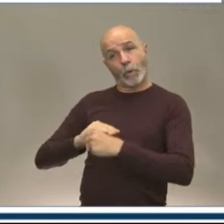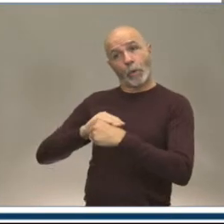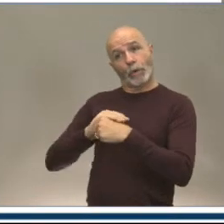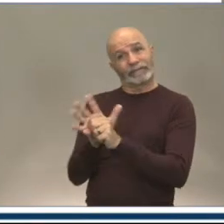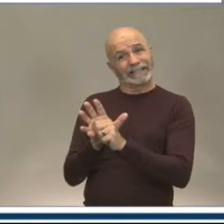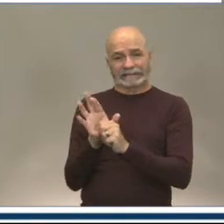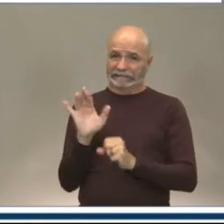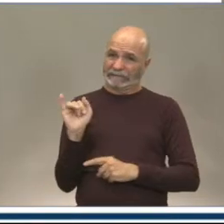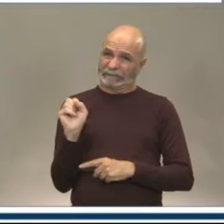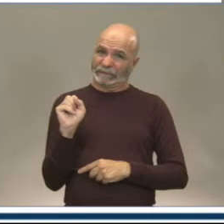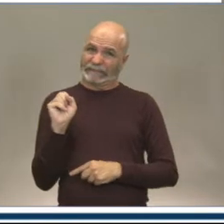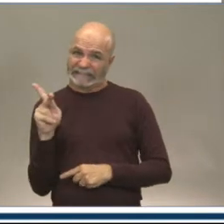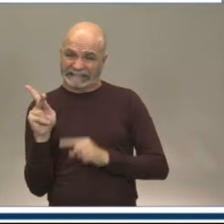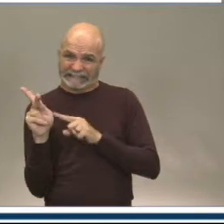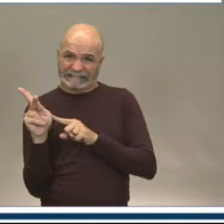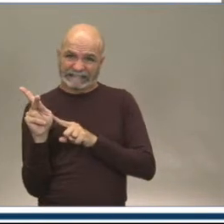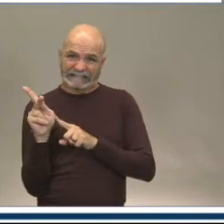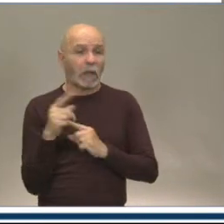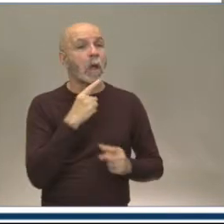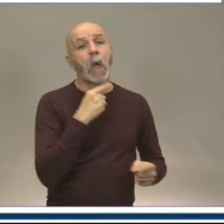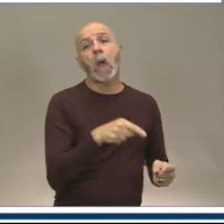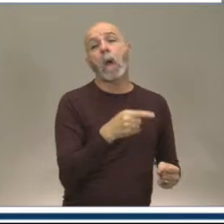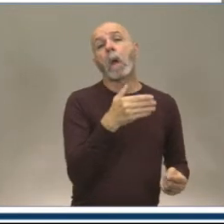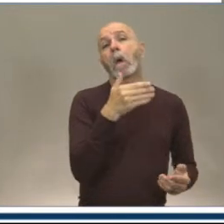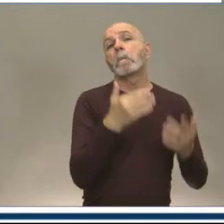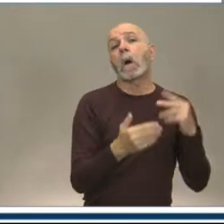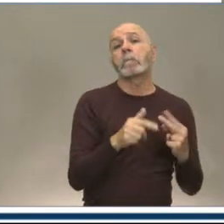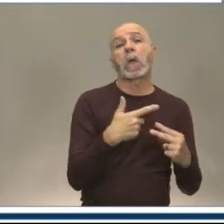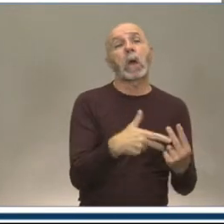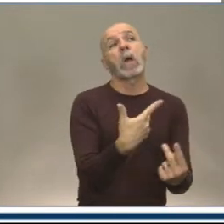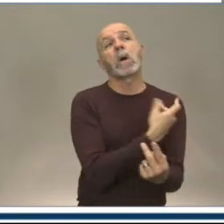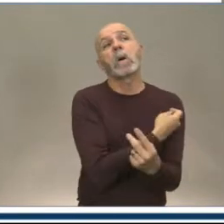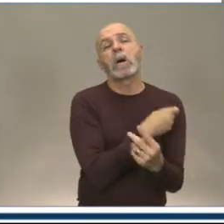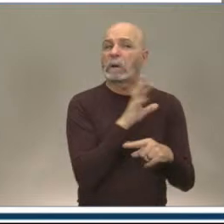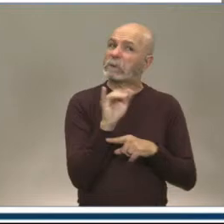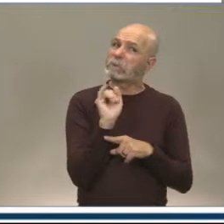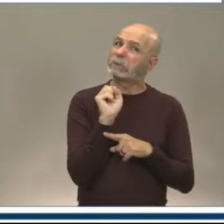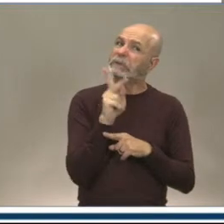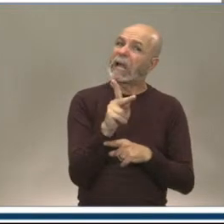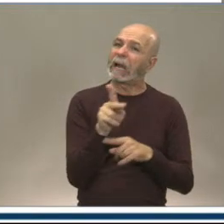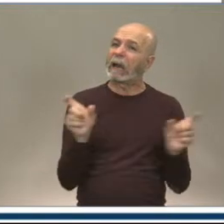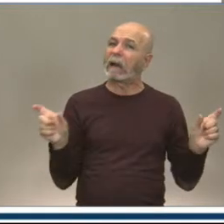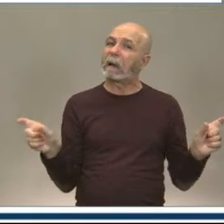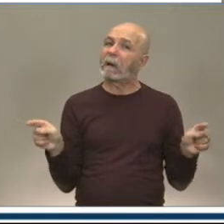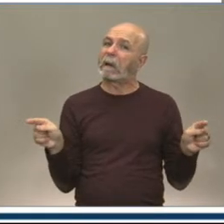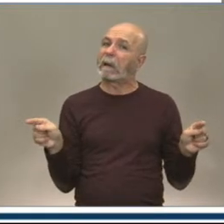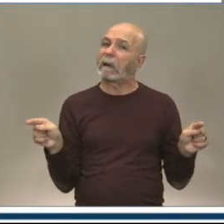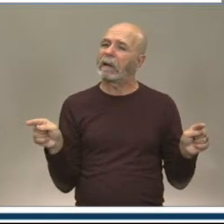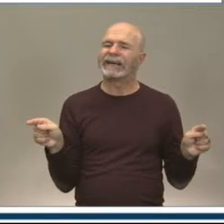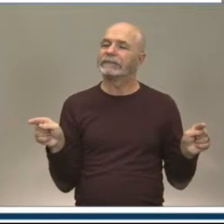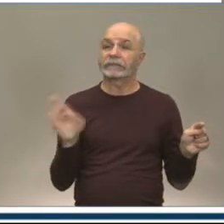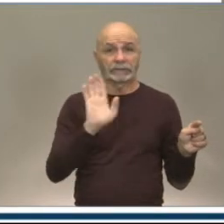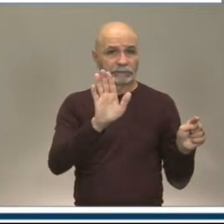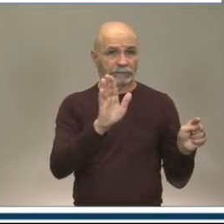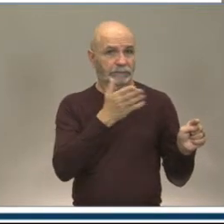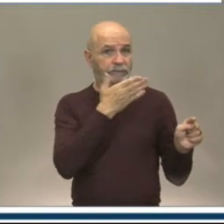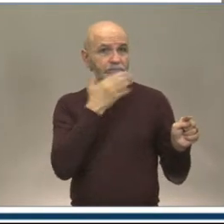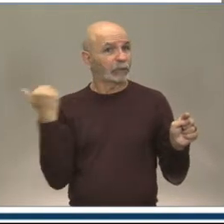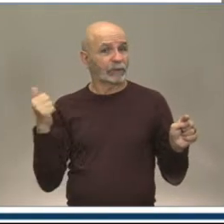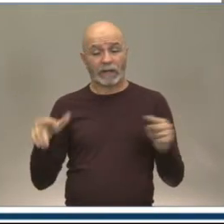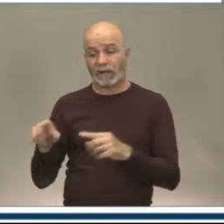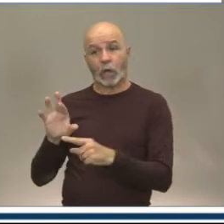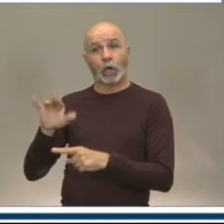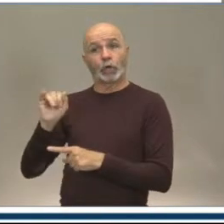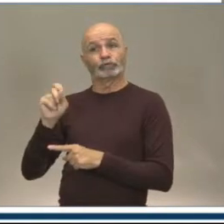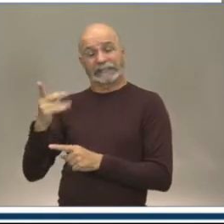having our kids immunized is a substantive benefit to their health and to others by playing